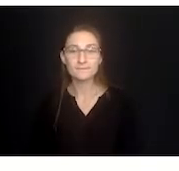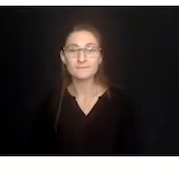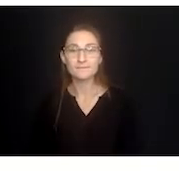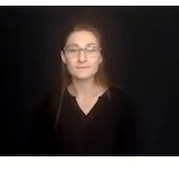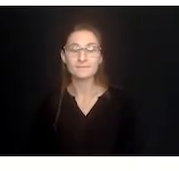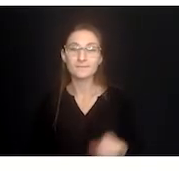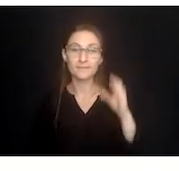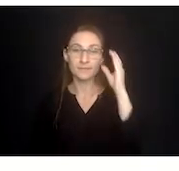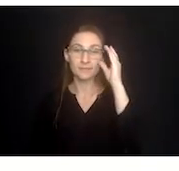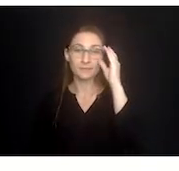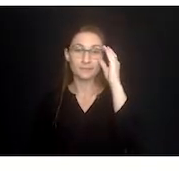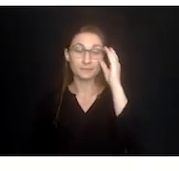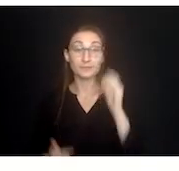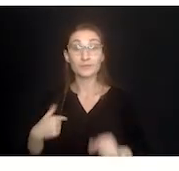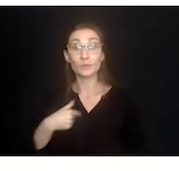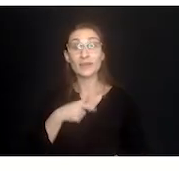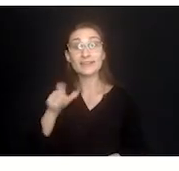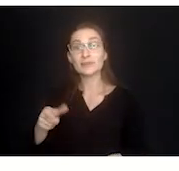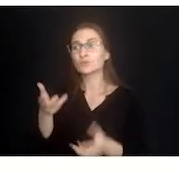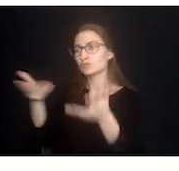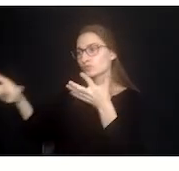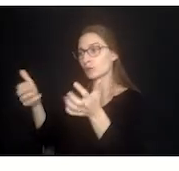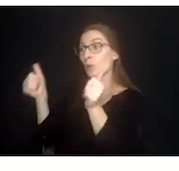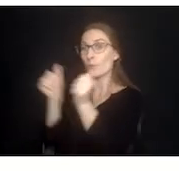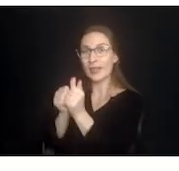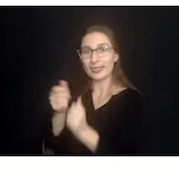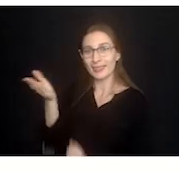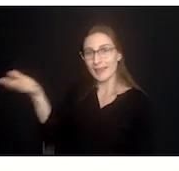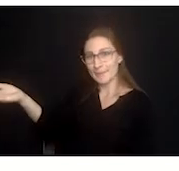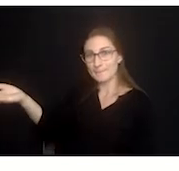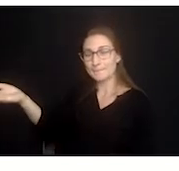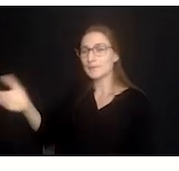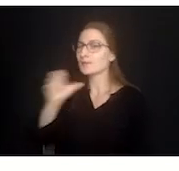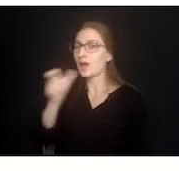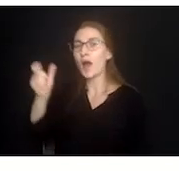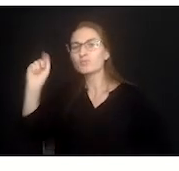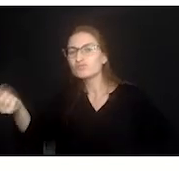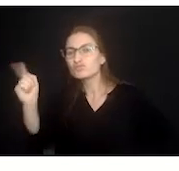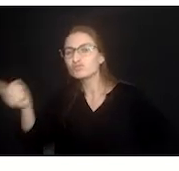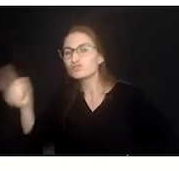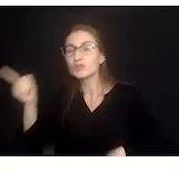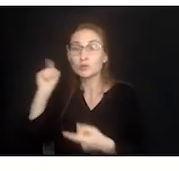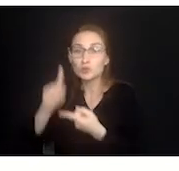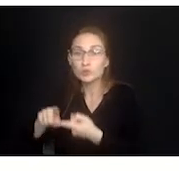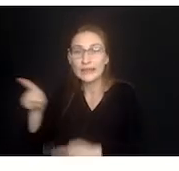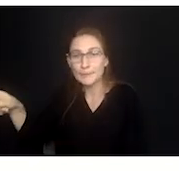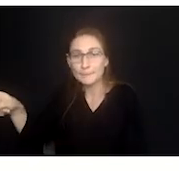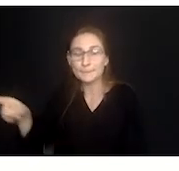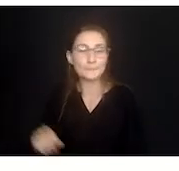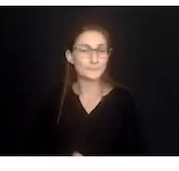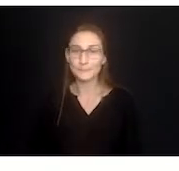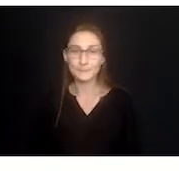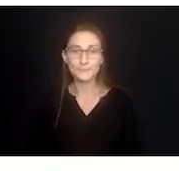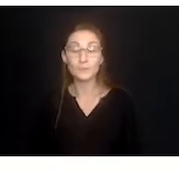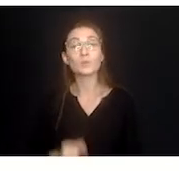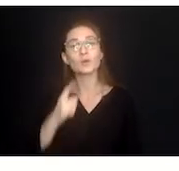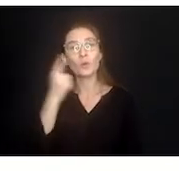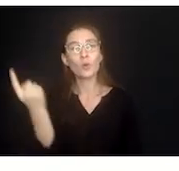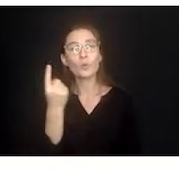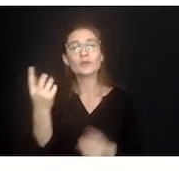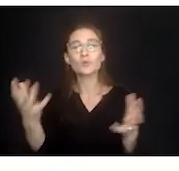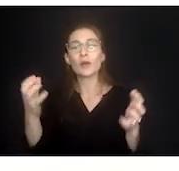choices and decisions, because we need to talk to him and not around him. And we need him to feel included. And